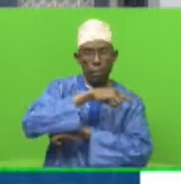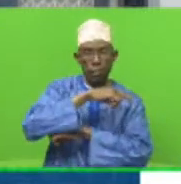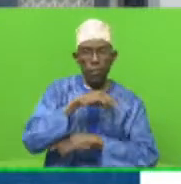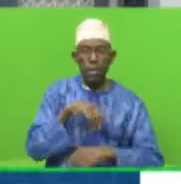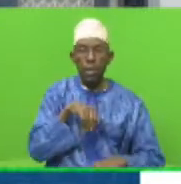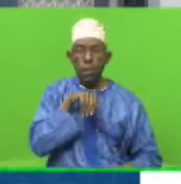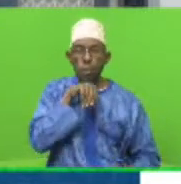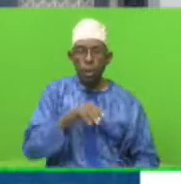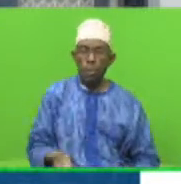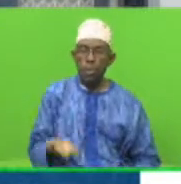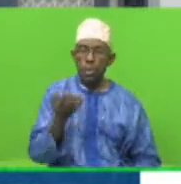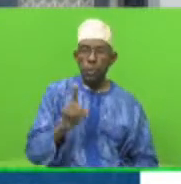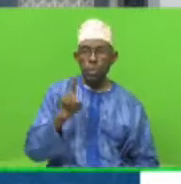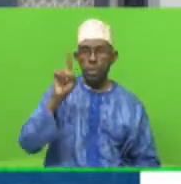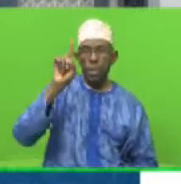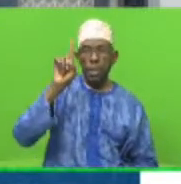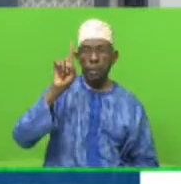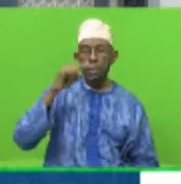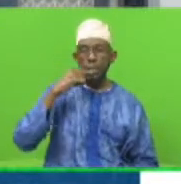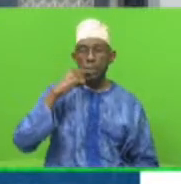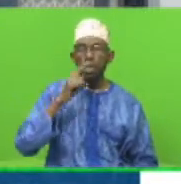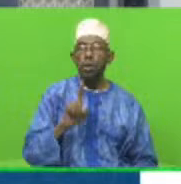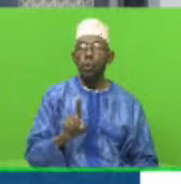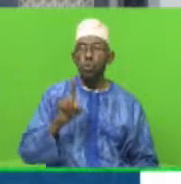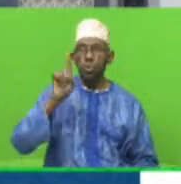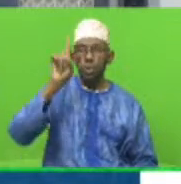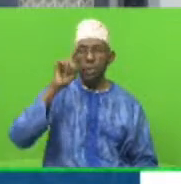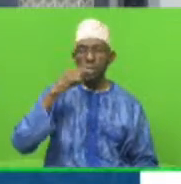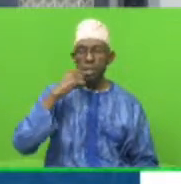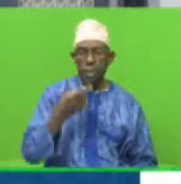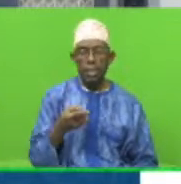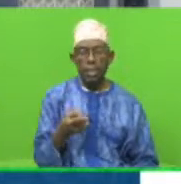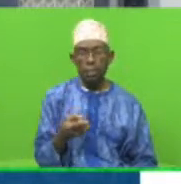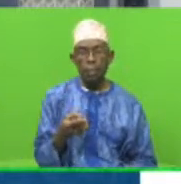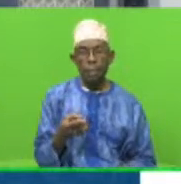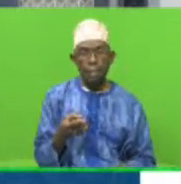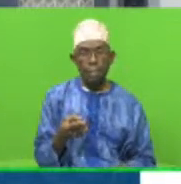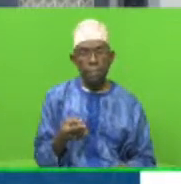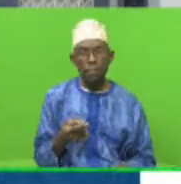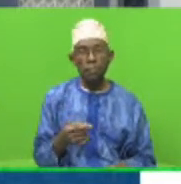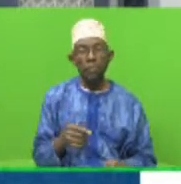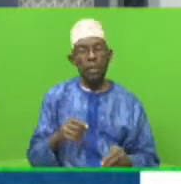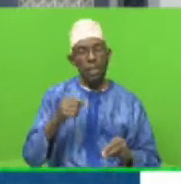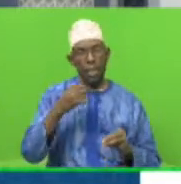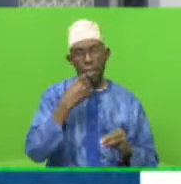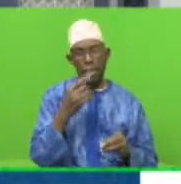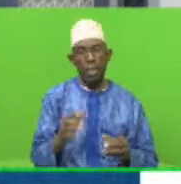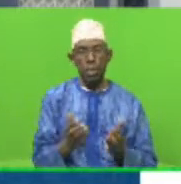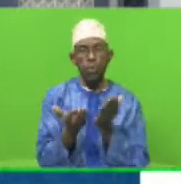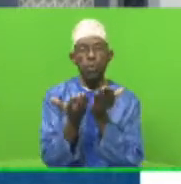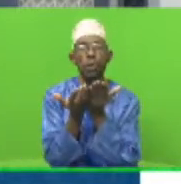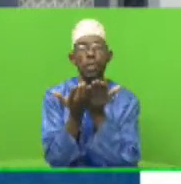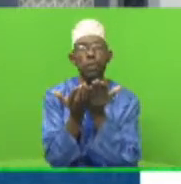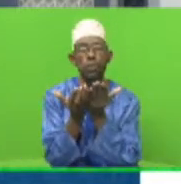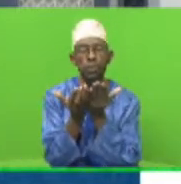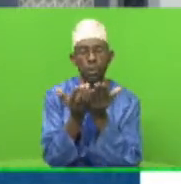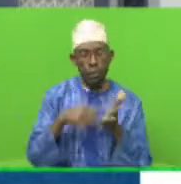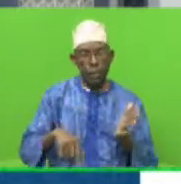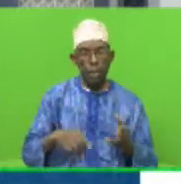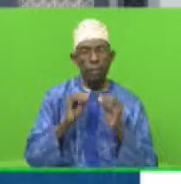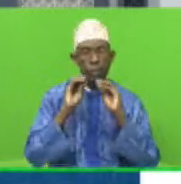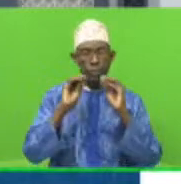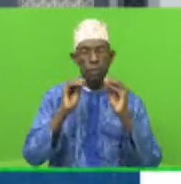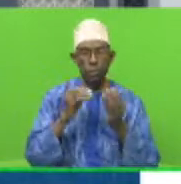Prophet sallallahu alayhi wa sallam says that Allah subhanahu wa ta'ala says, ma nahiltu ibadi, whatever I